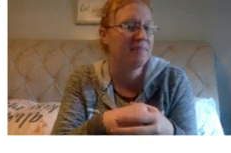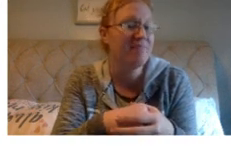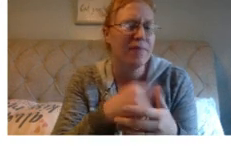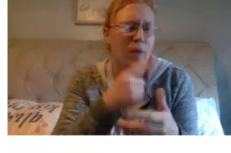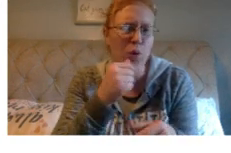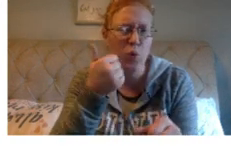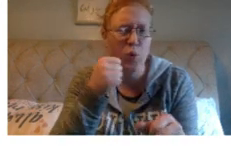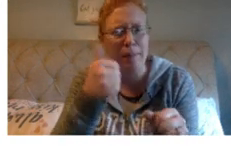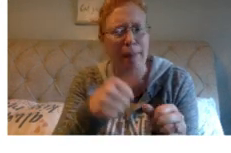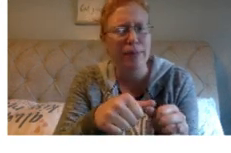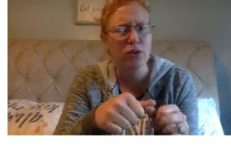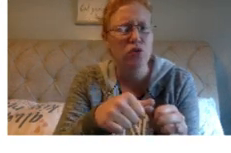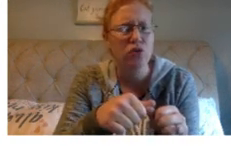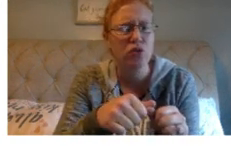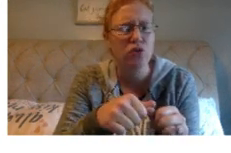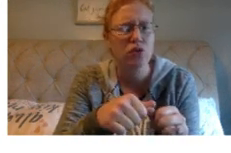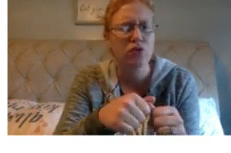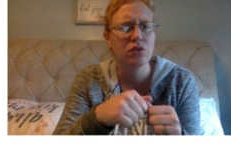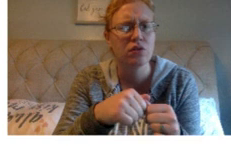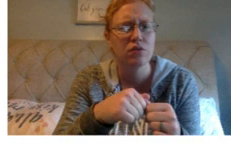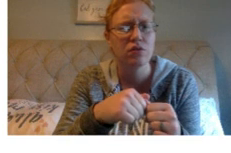Who remembers?